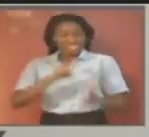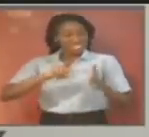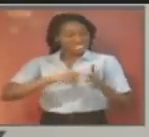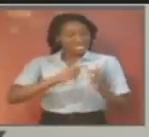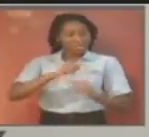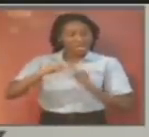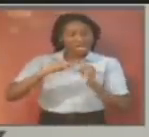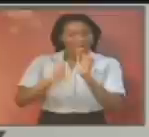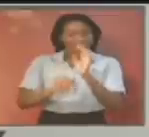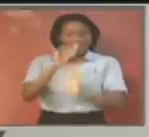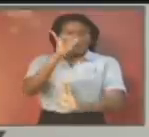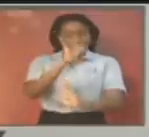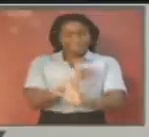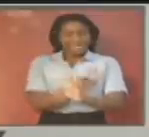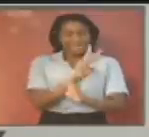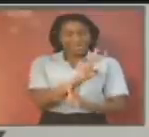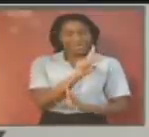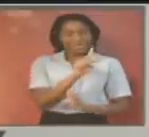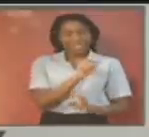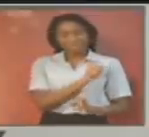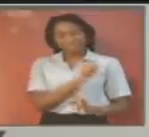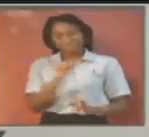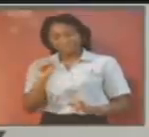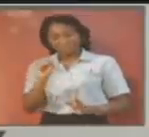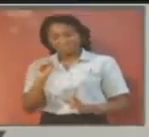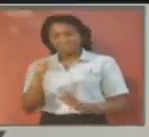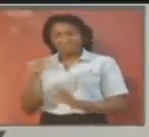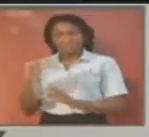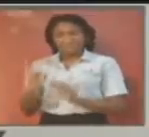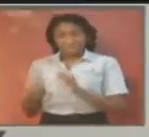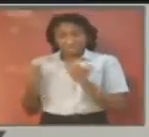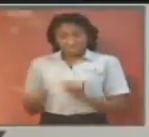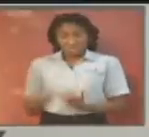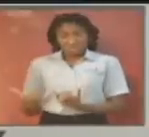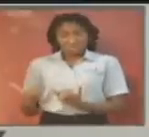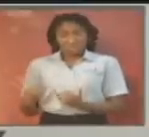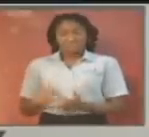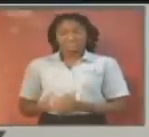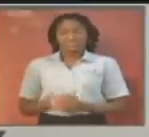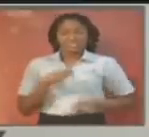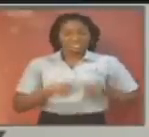May to the 3rd of June and continuing, we've done